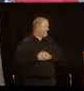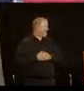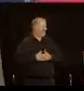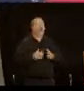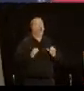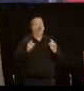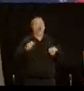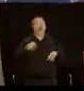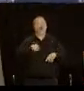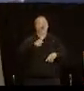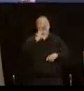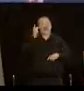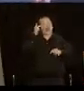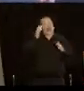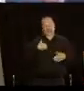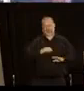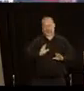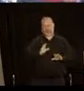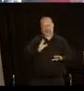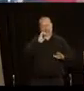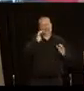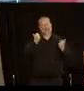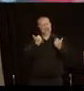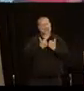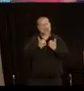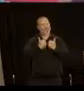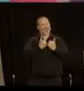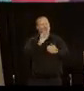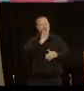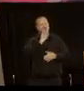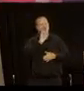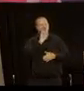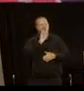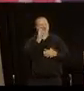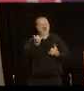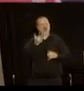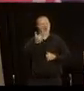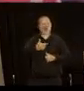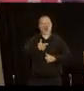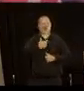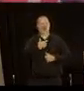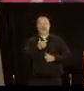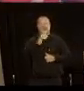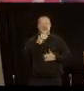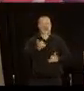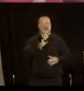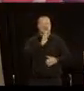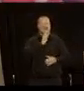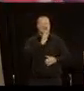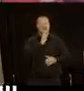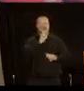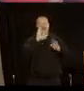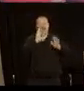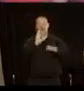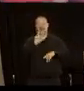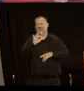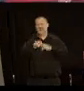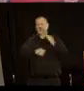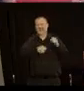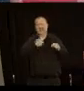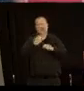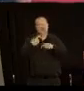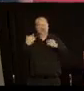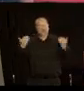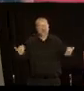Okay, well, I'm not a politician, but I'll challenge you to a little talk on the front of the podium here. Okay. What a great 25 years this